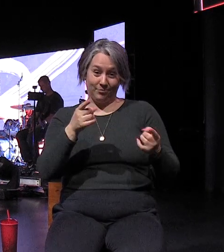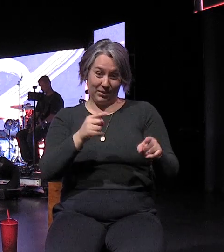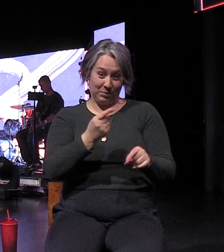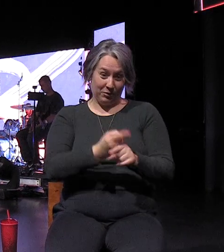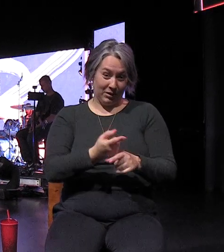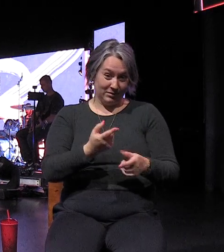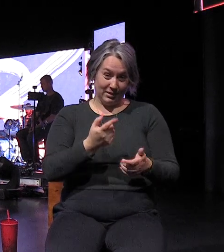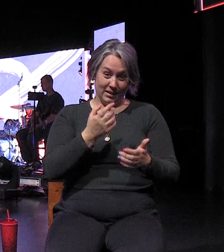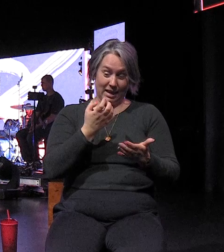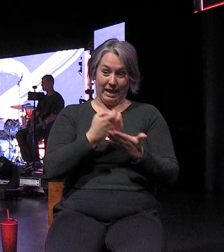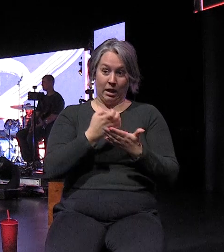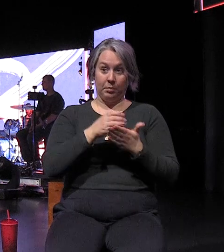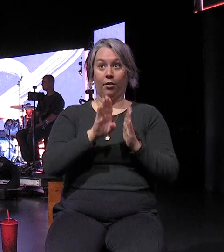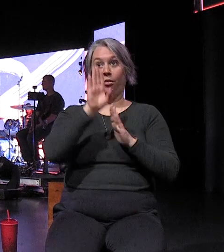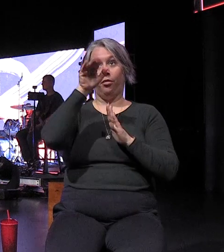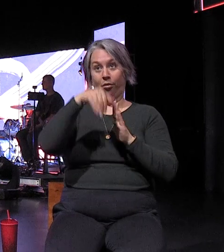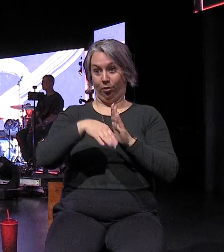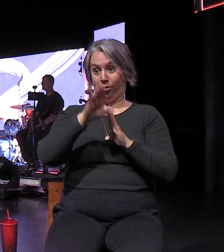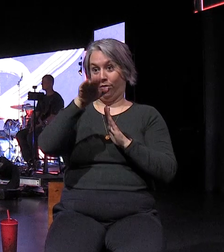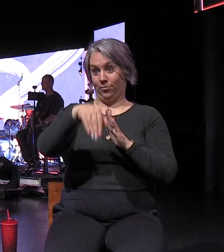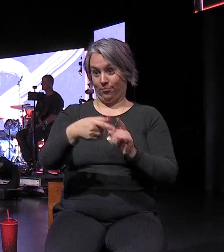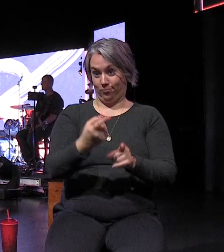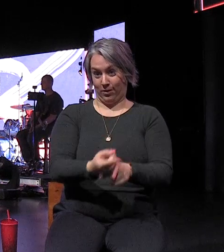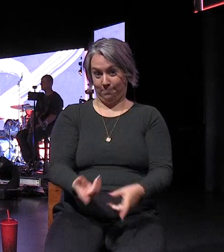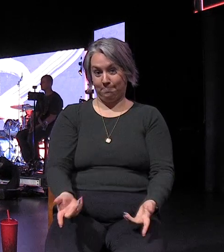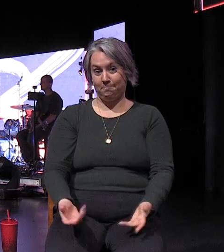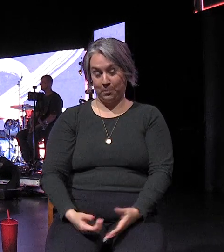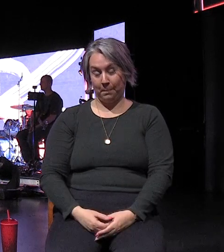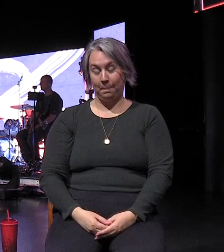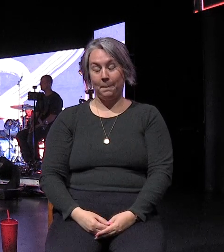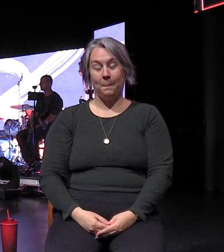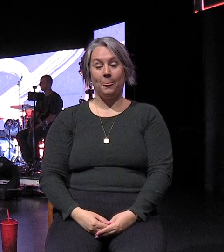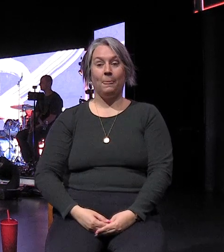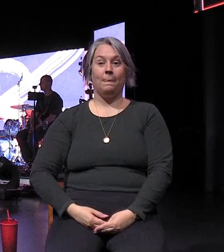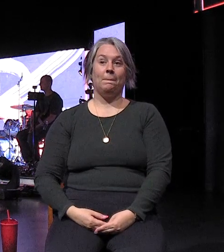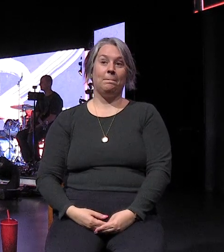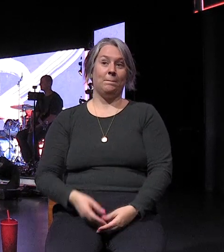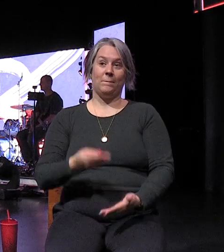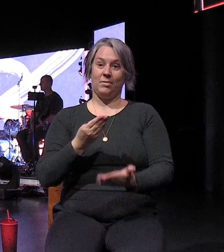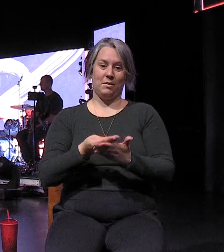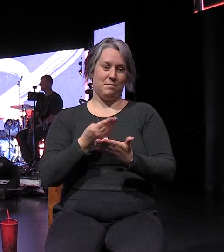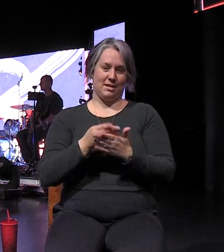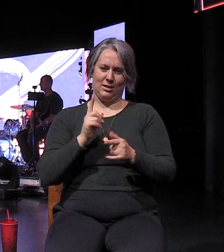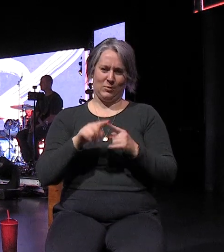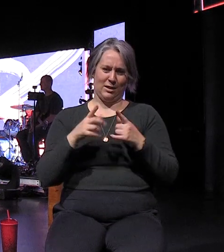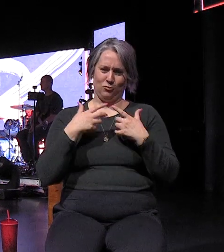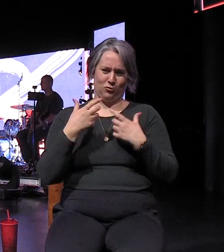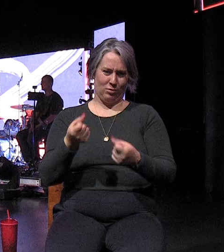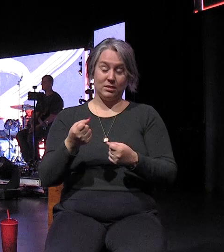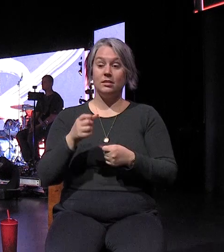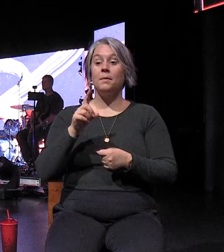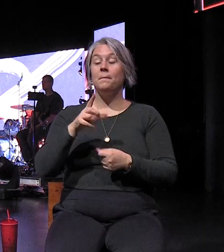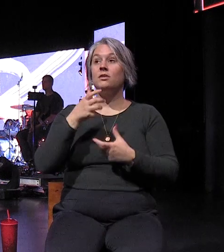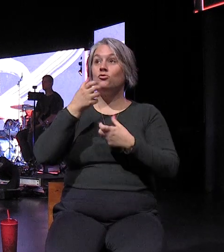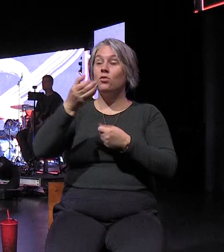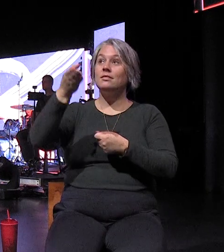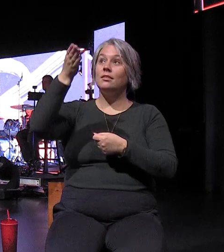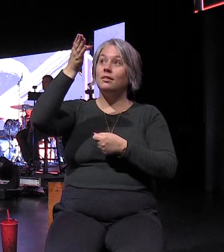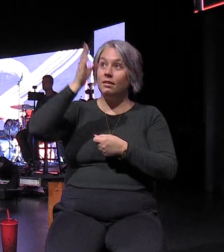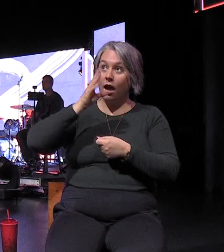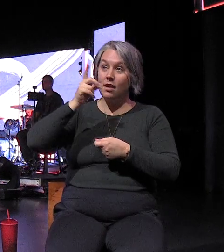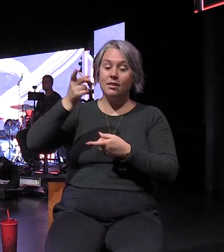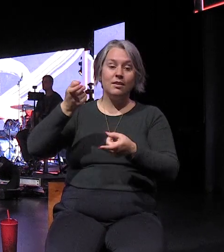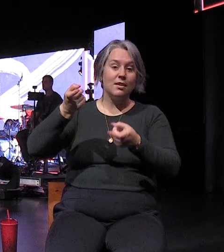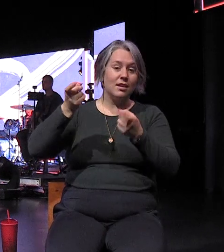shaking economy around the world. And money is unreliable, it says. Their trust should be in God, who richly gives us